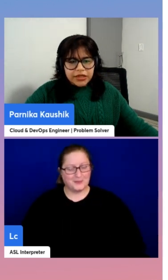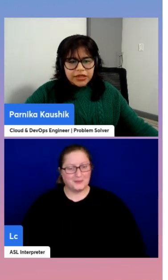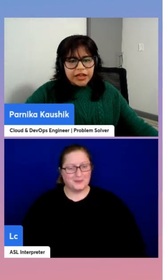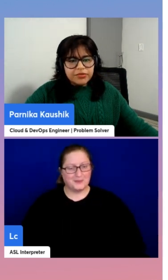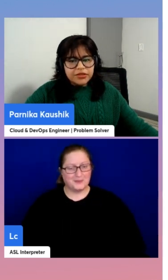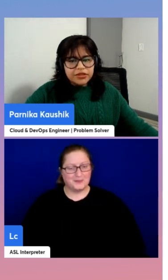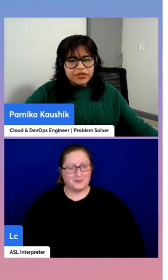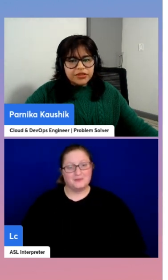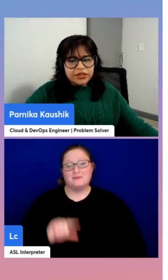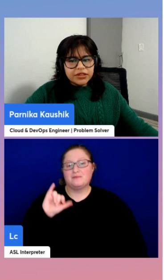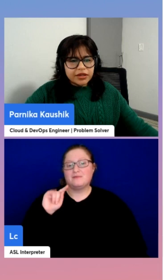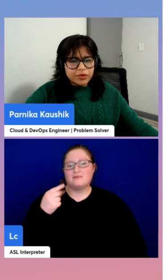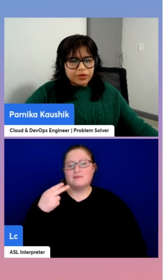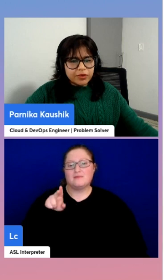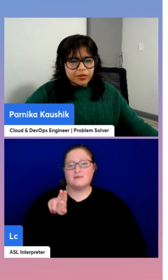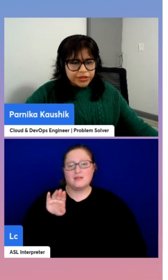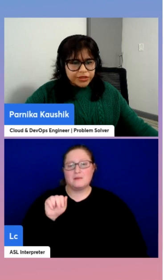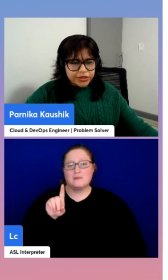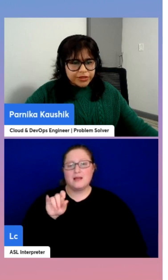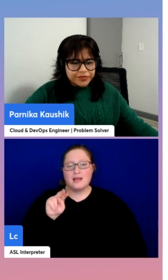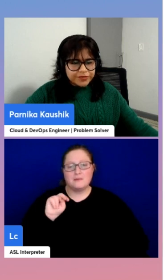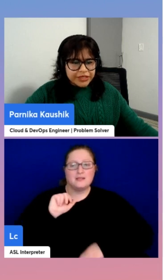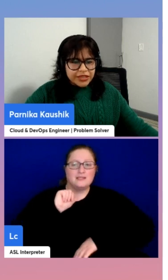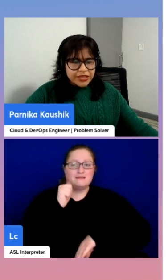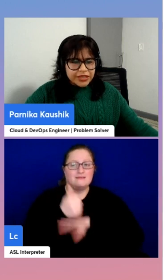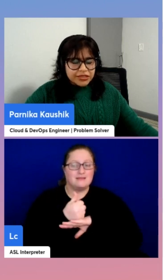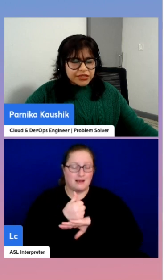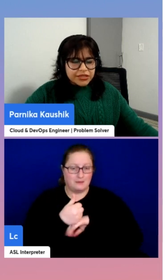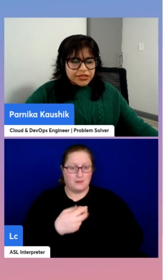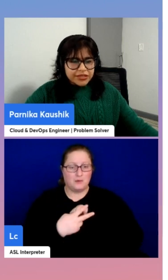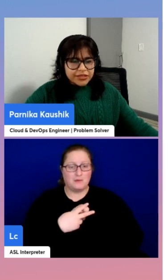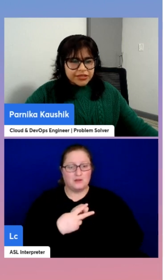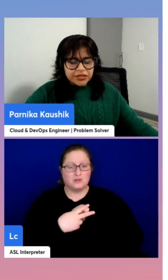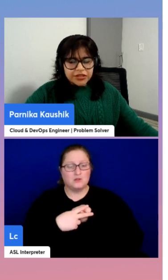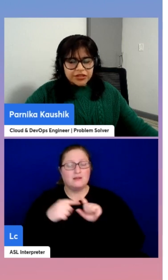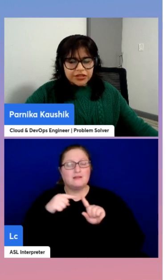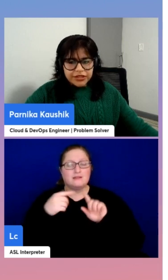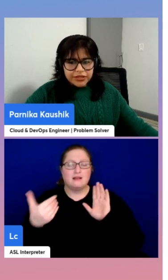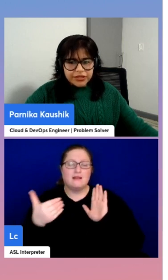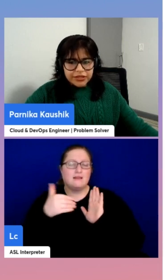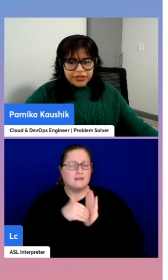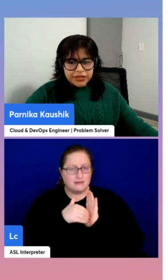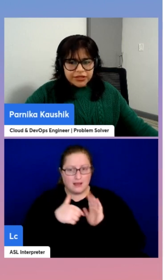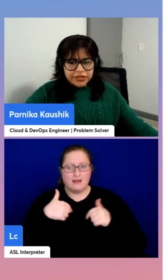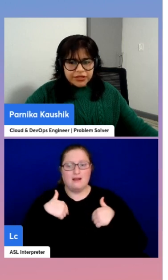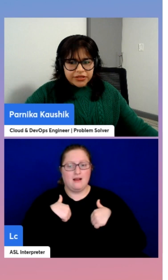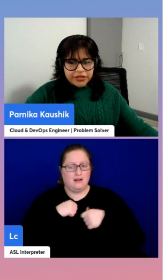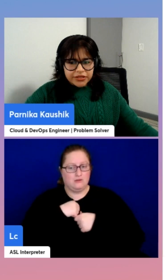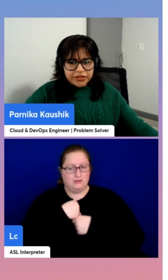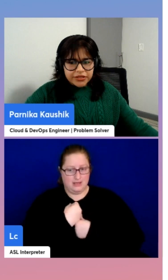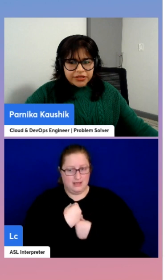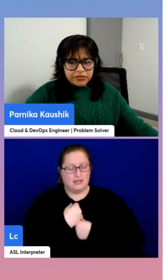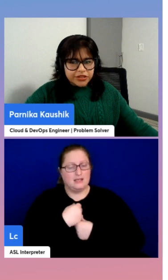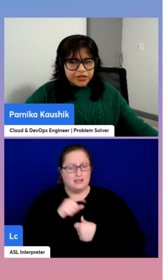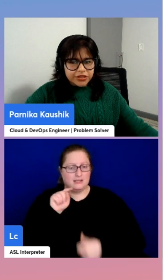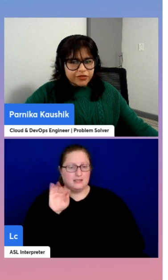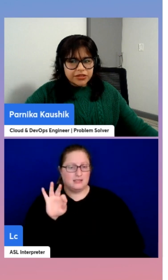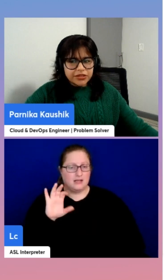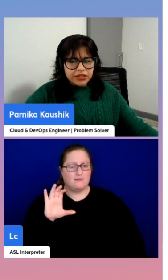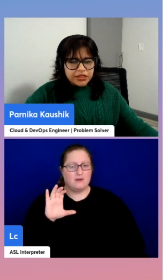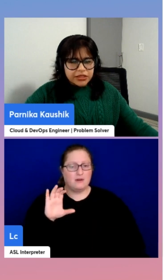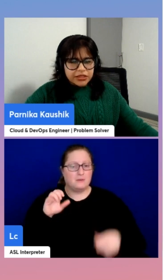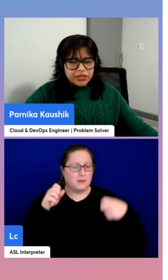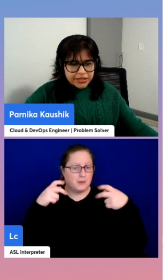the GitHub admin setup repository. This is, again, something that I created. It's Terraform code.